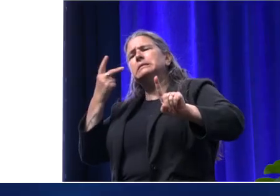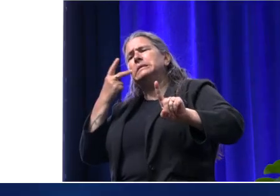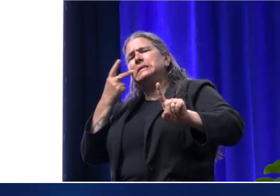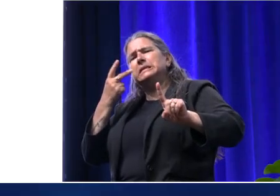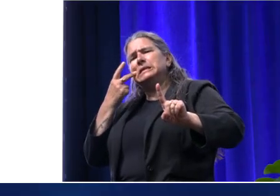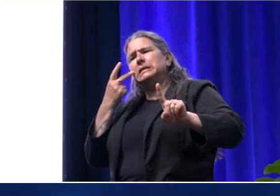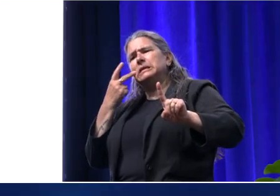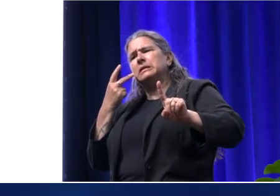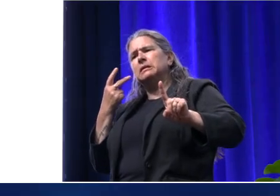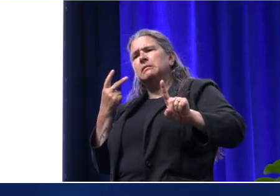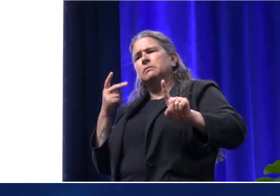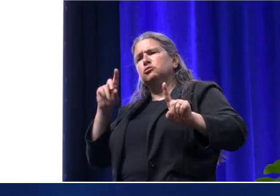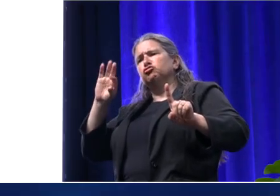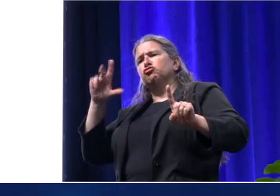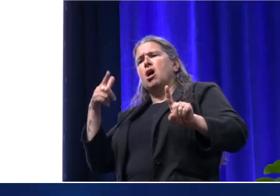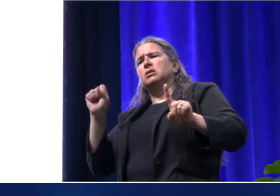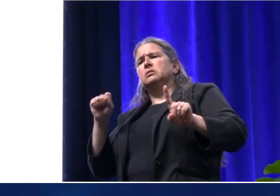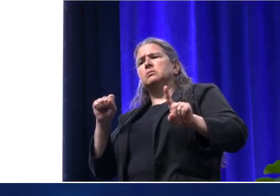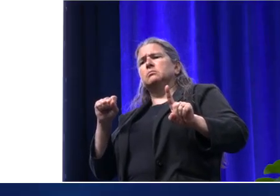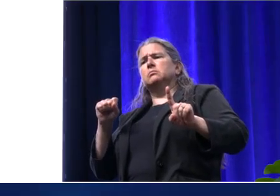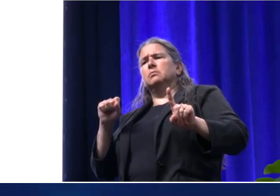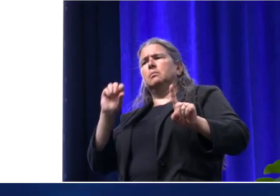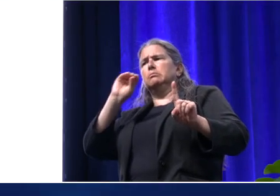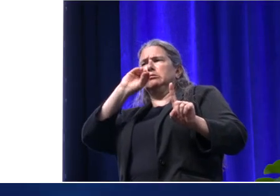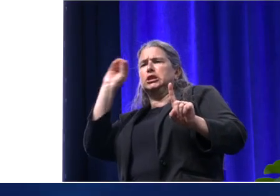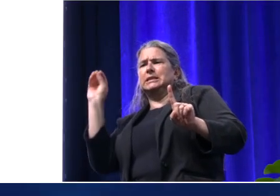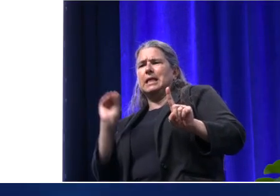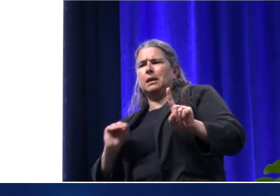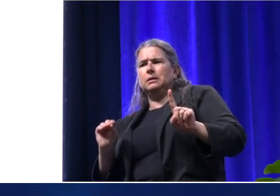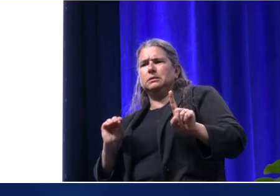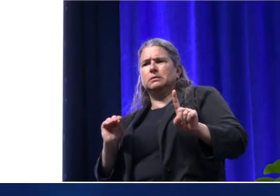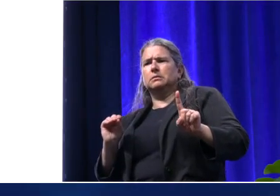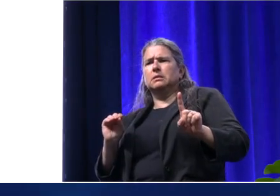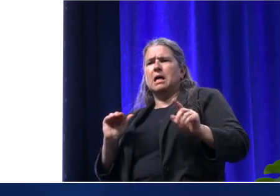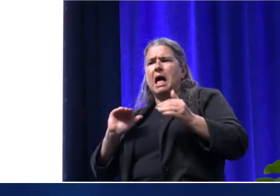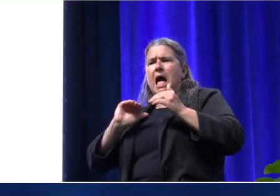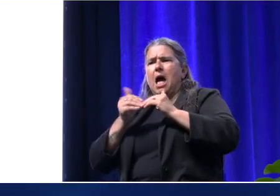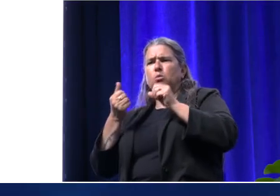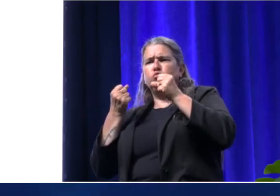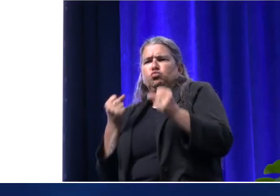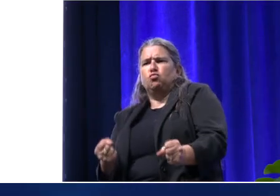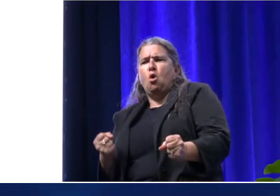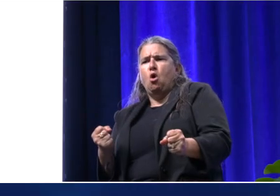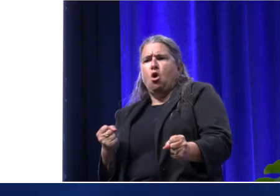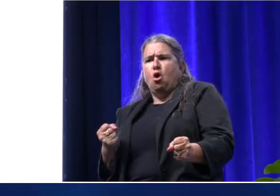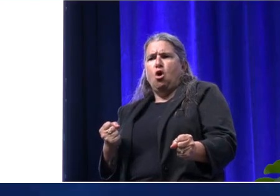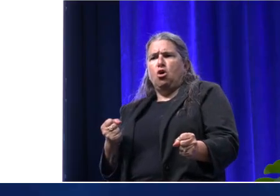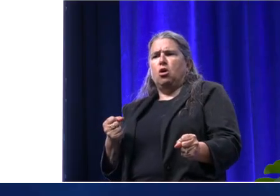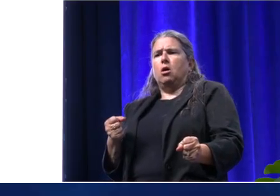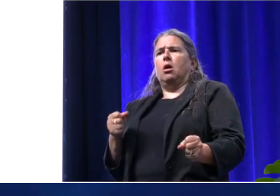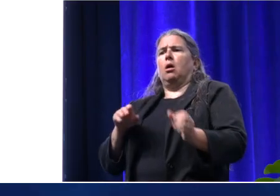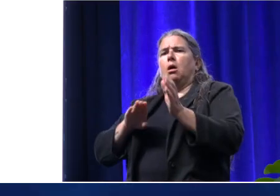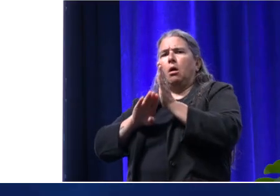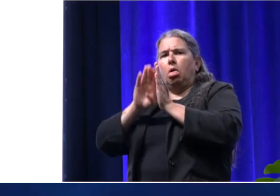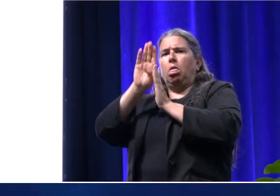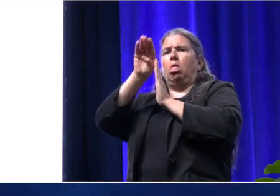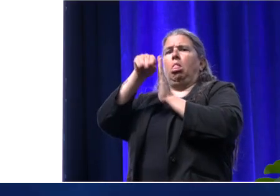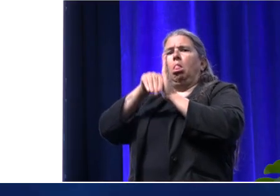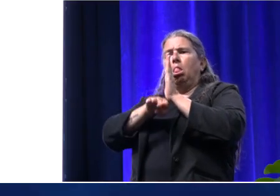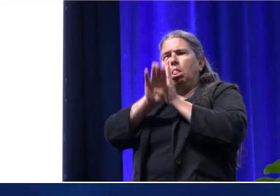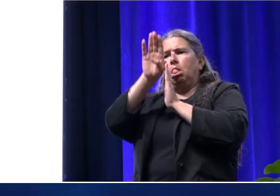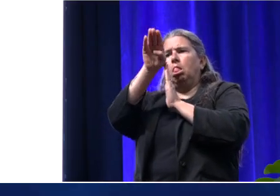fentanyl concentration doesn't just go up, it goes up and goes down, and goes up and goes down. It fluctuates. And it fluctuates in about the